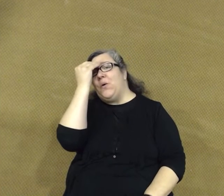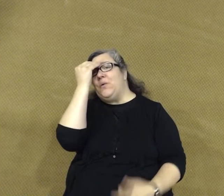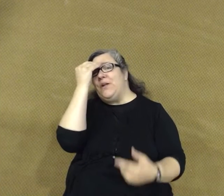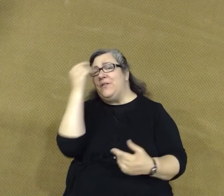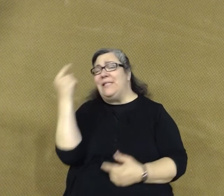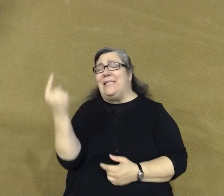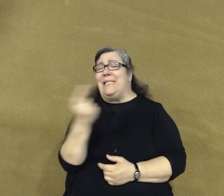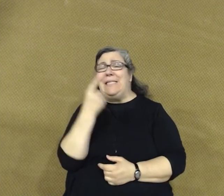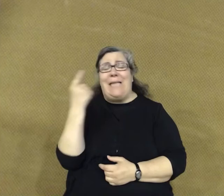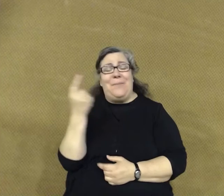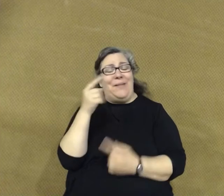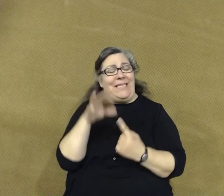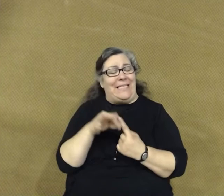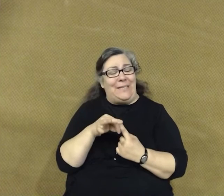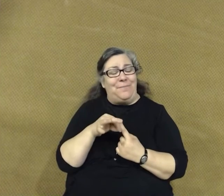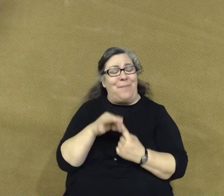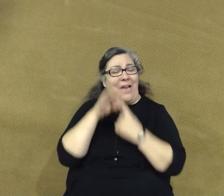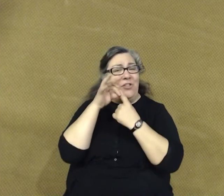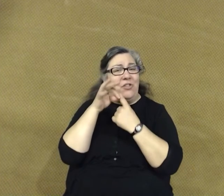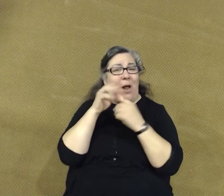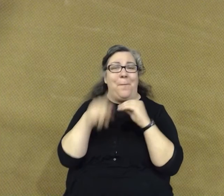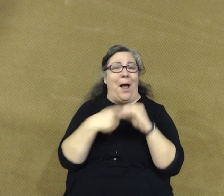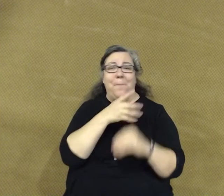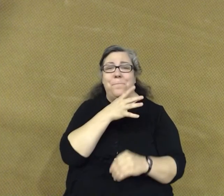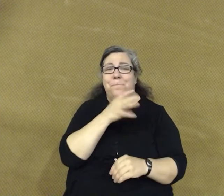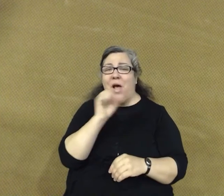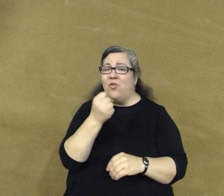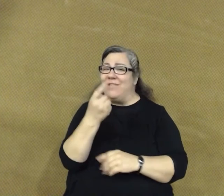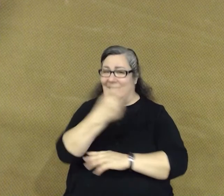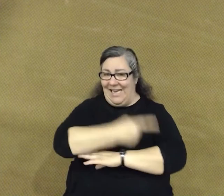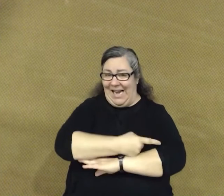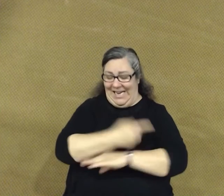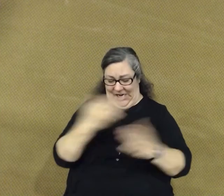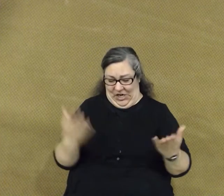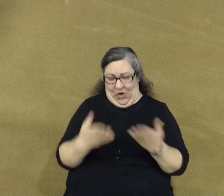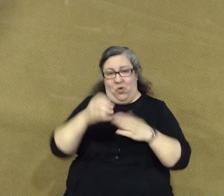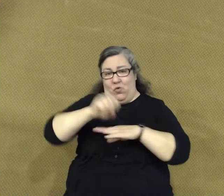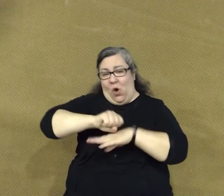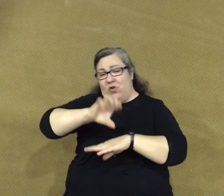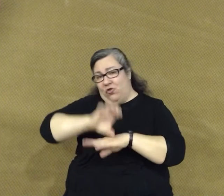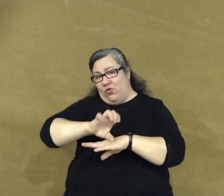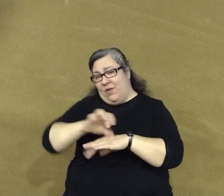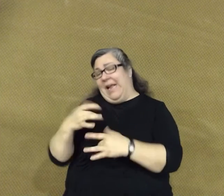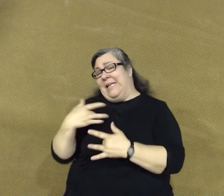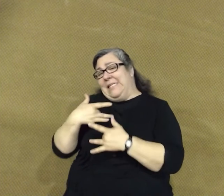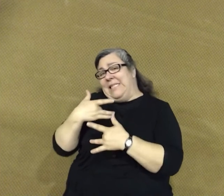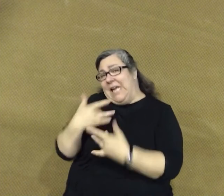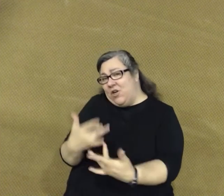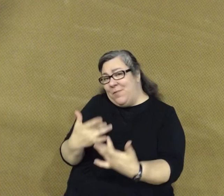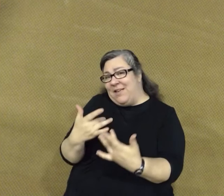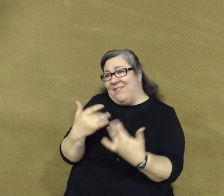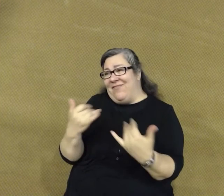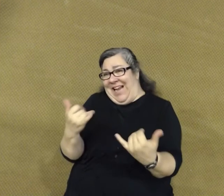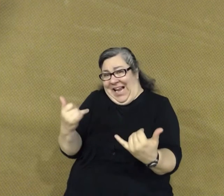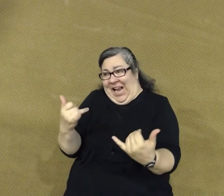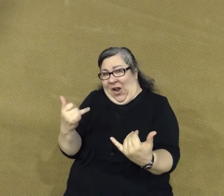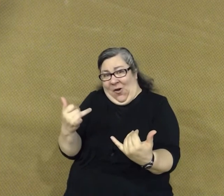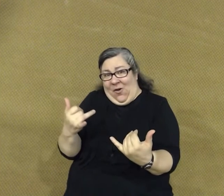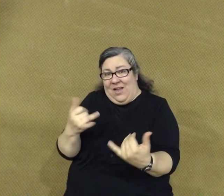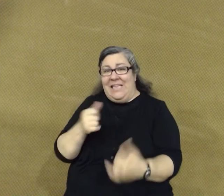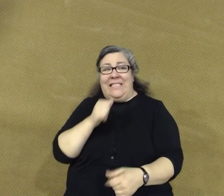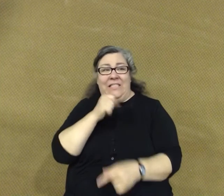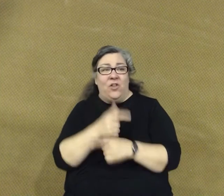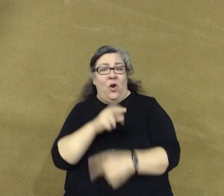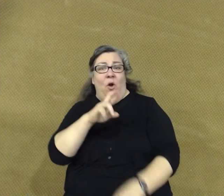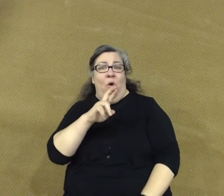there is something special about Mother's Day at the Rock Church. And normally about this time, Sister